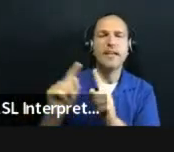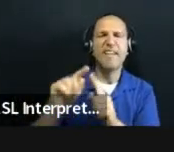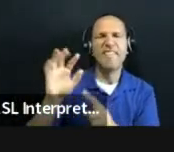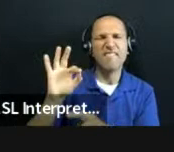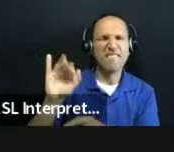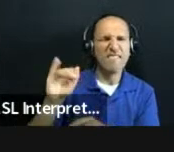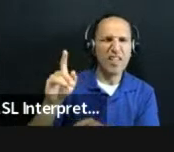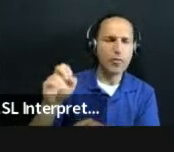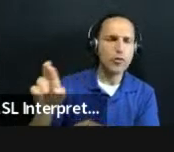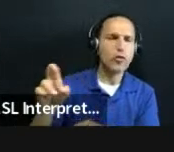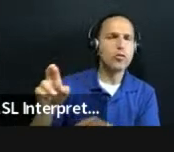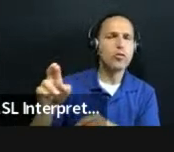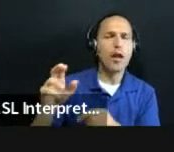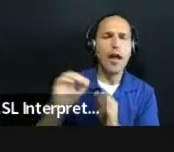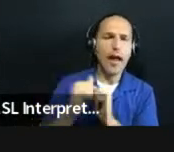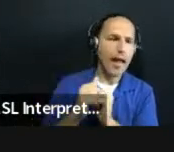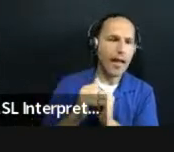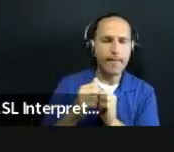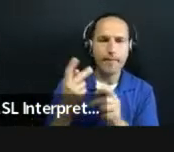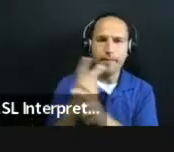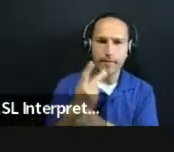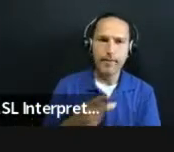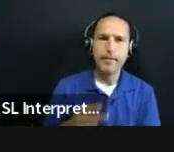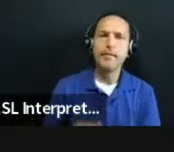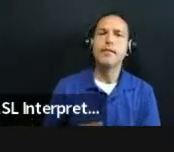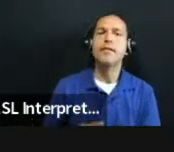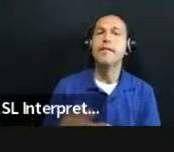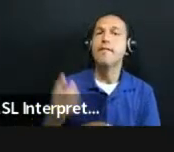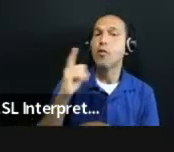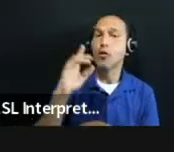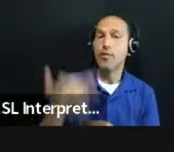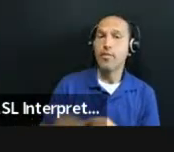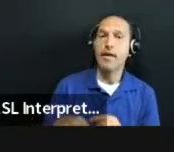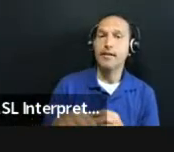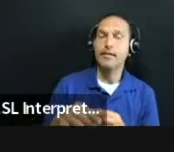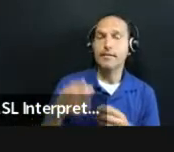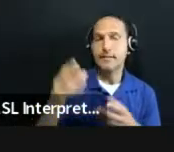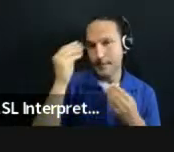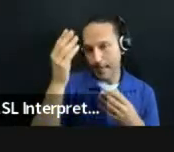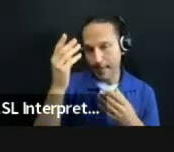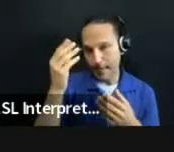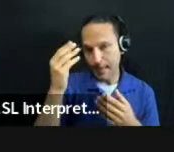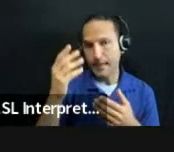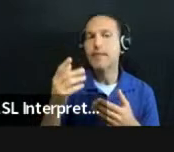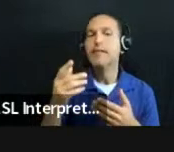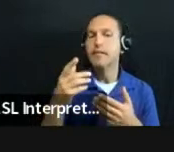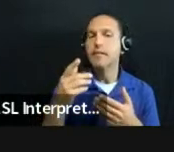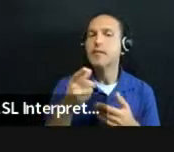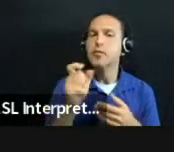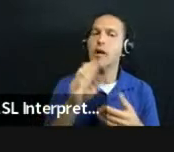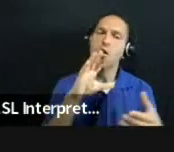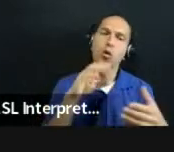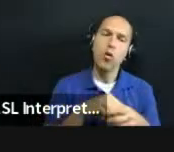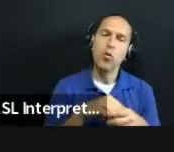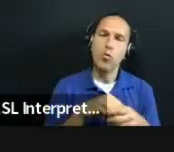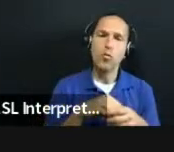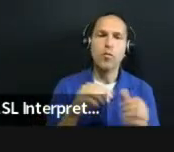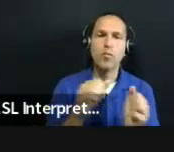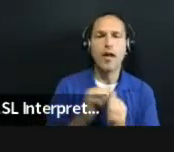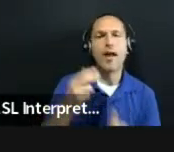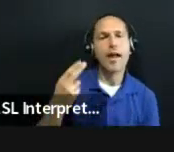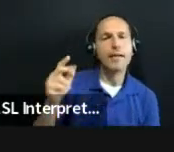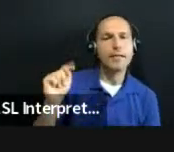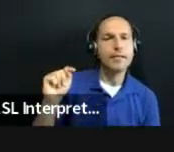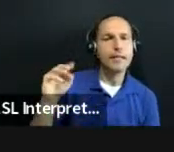filter the information. For data visualization, so, in many cases, you can include that data in an